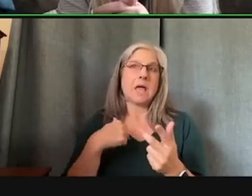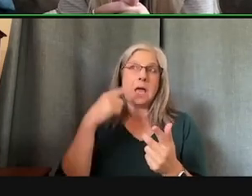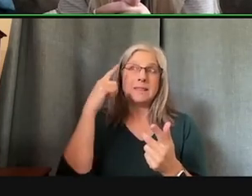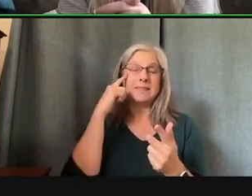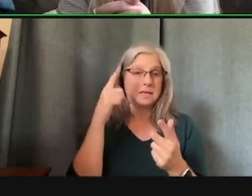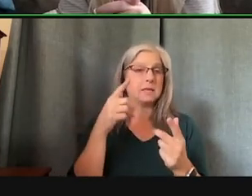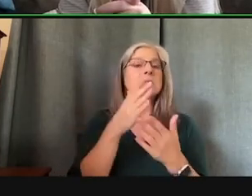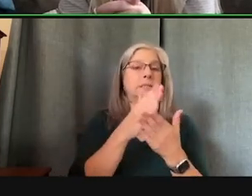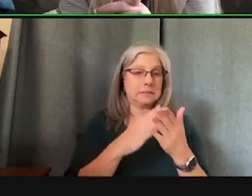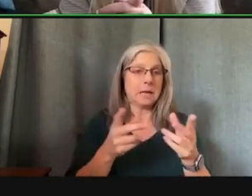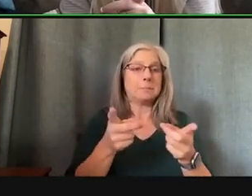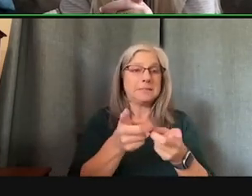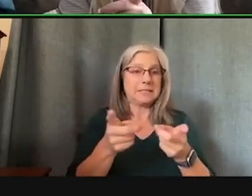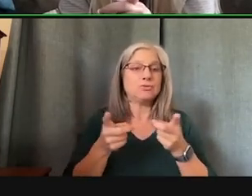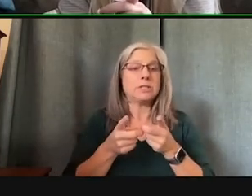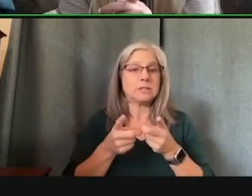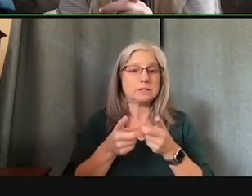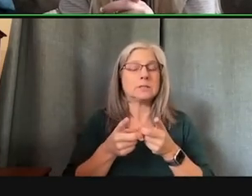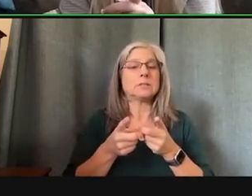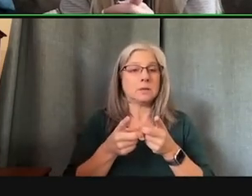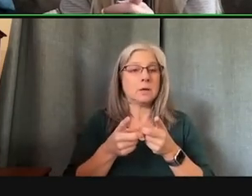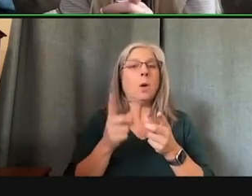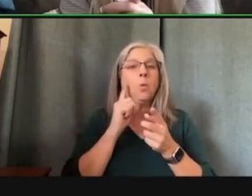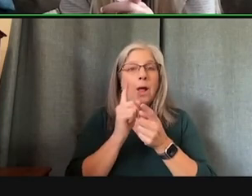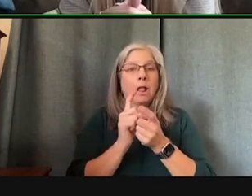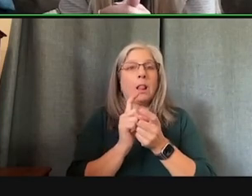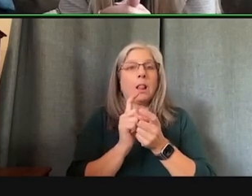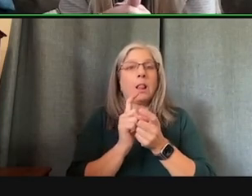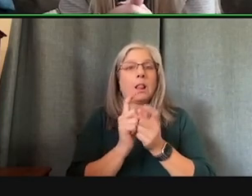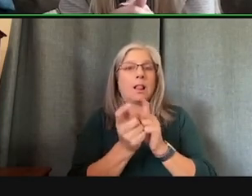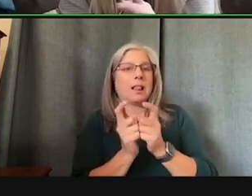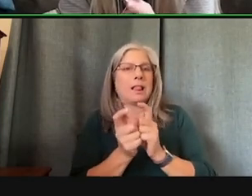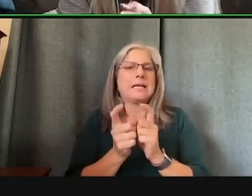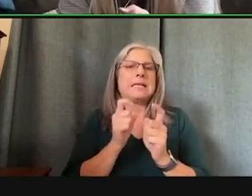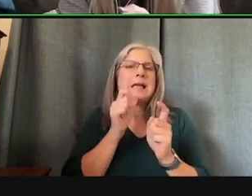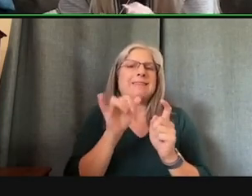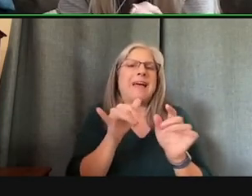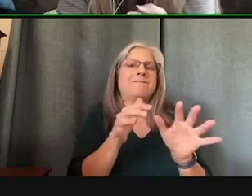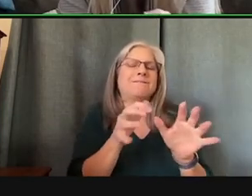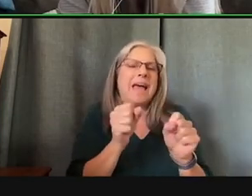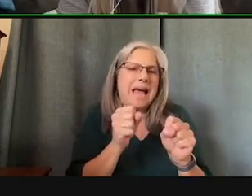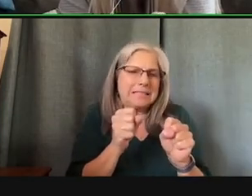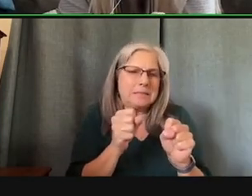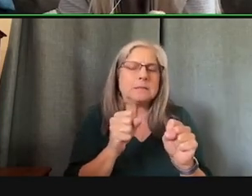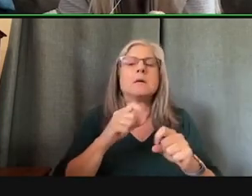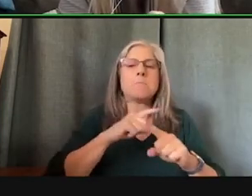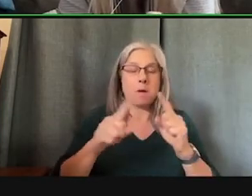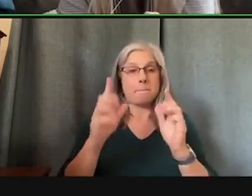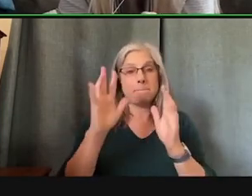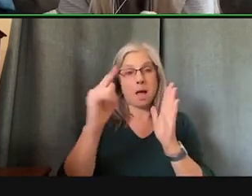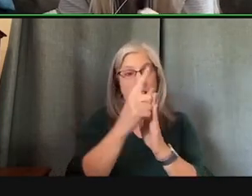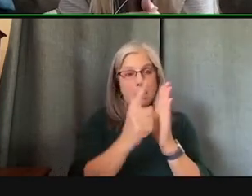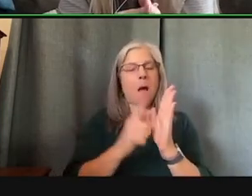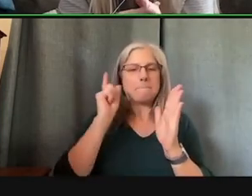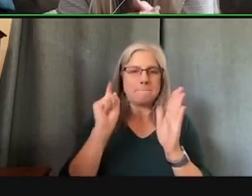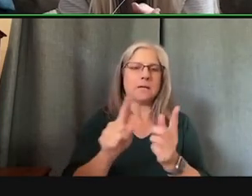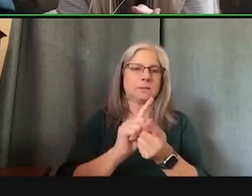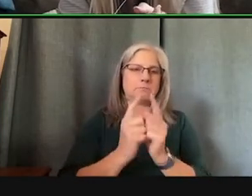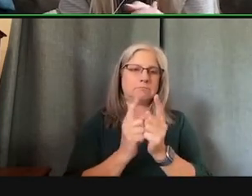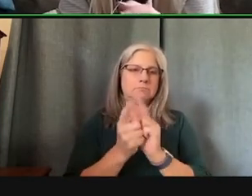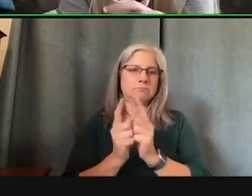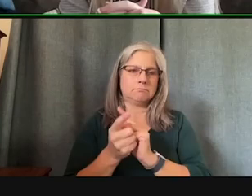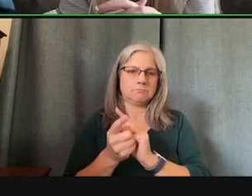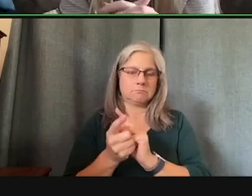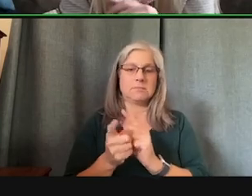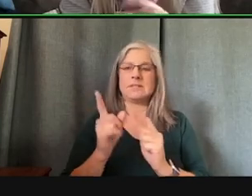that very quickly, but by law, they are supposed to. And if you have any difficulty in having that